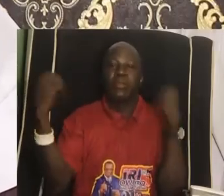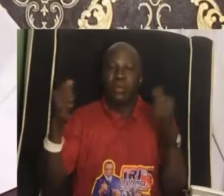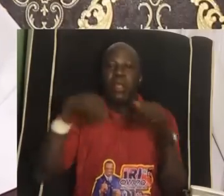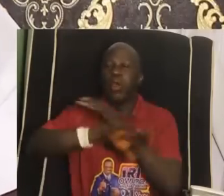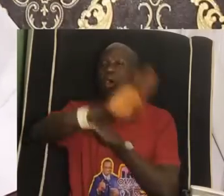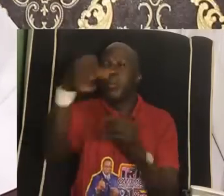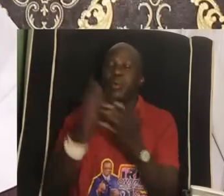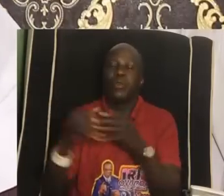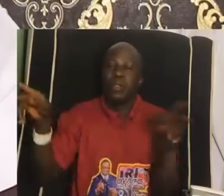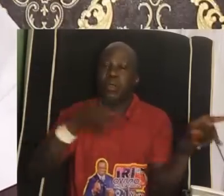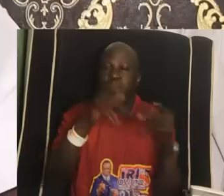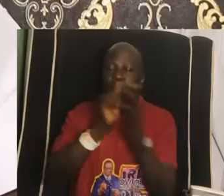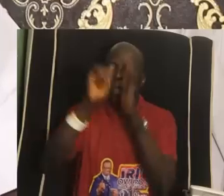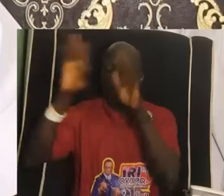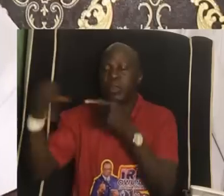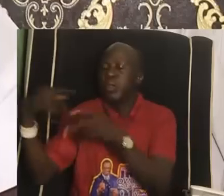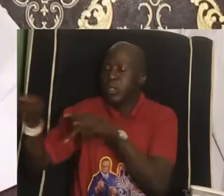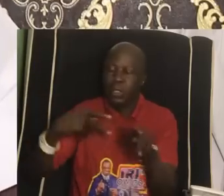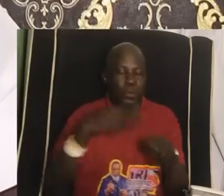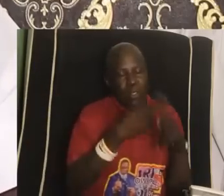After the better